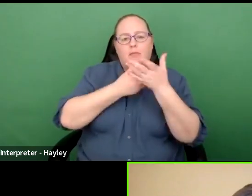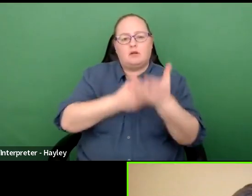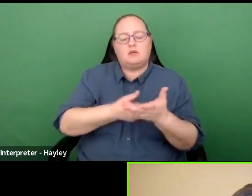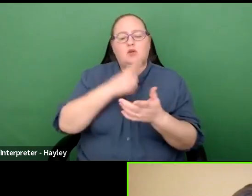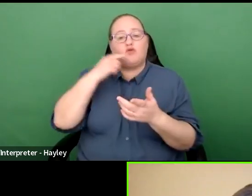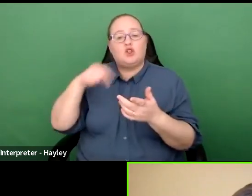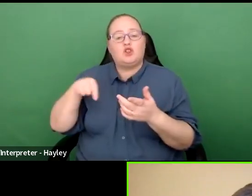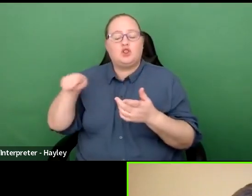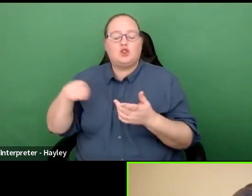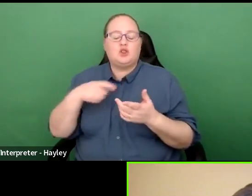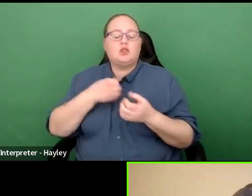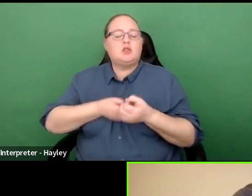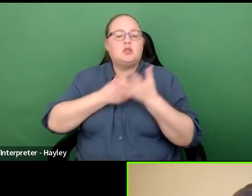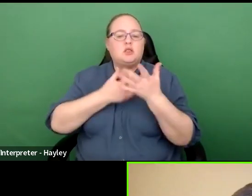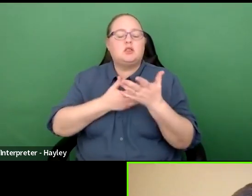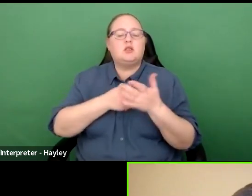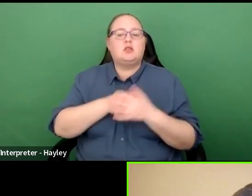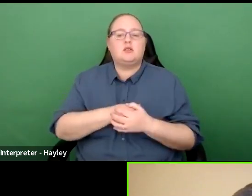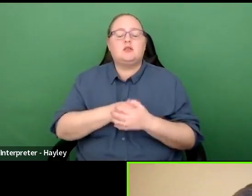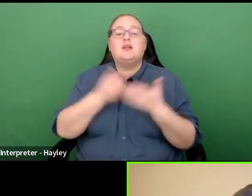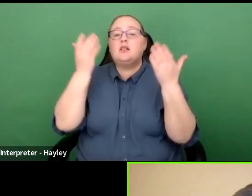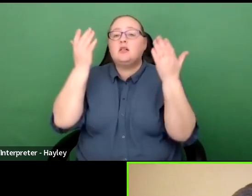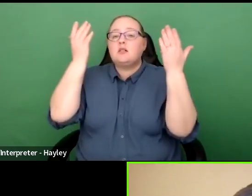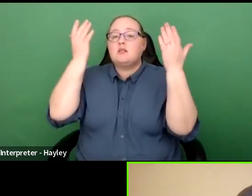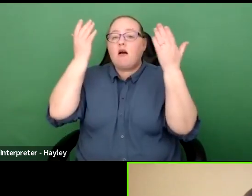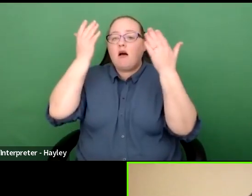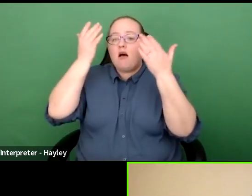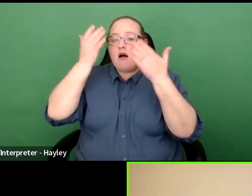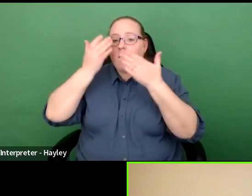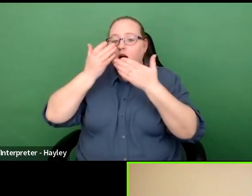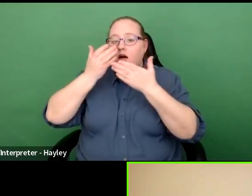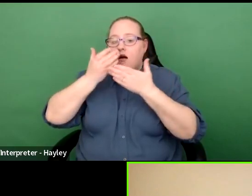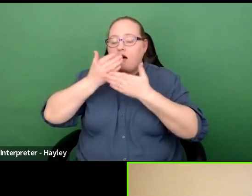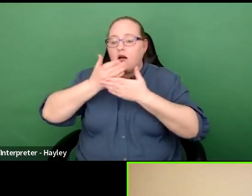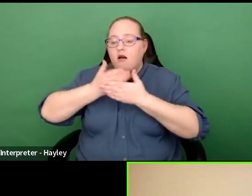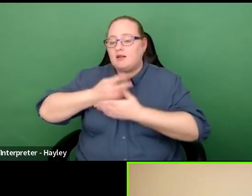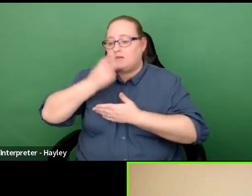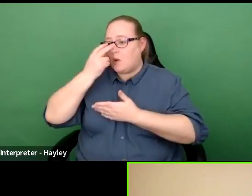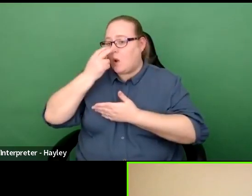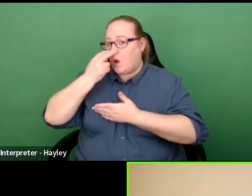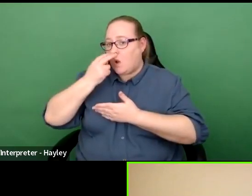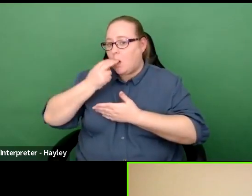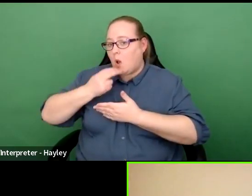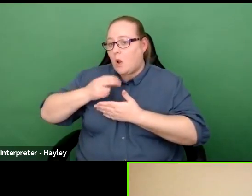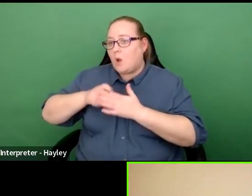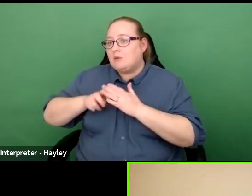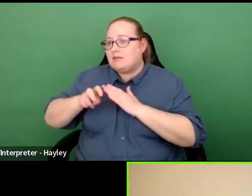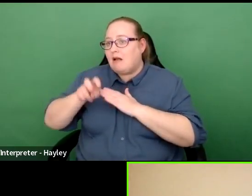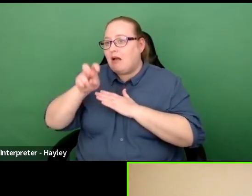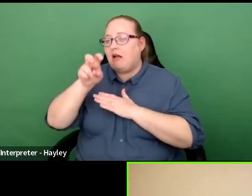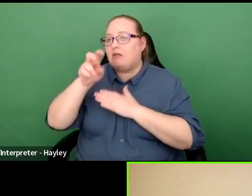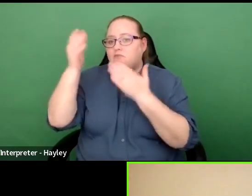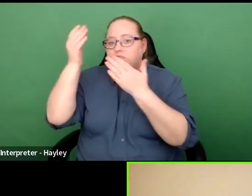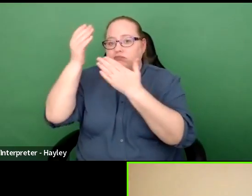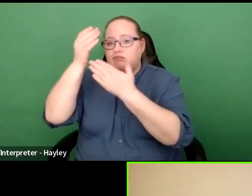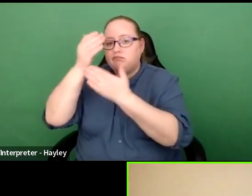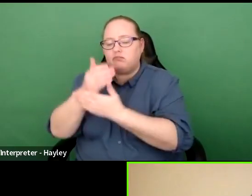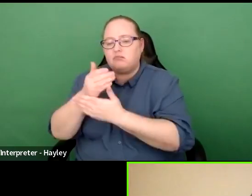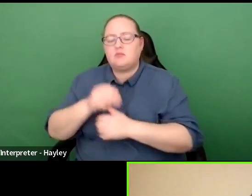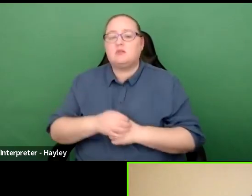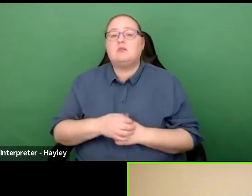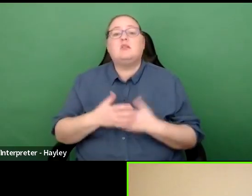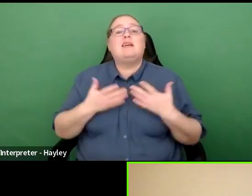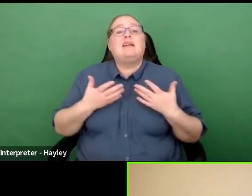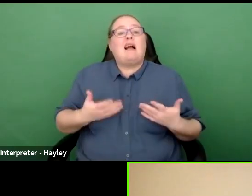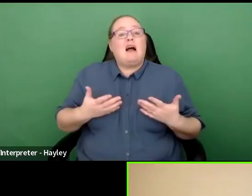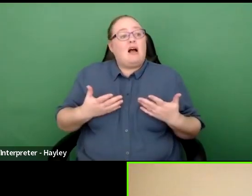Alexander Blok. Darkness descends on the old staircase. Just as we speak, Vladimir